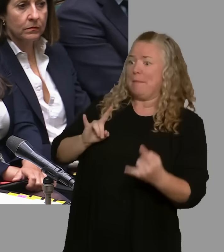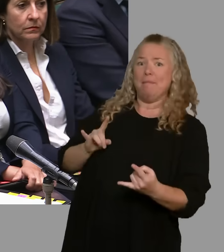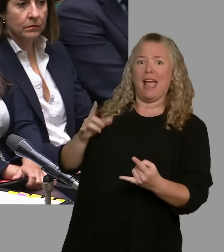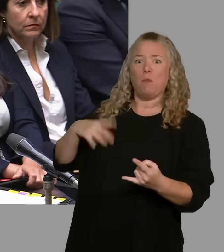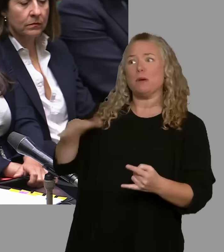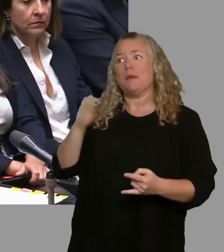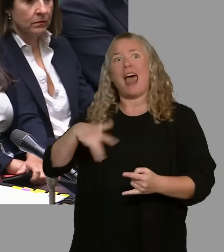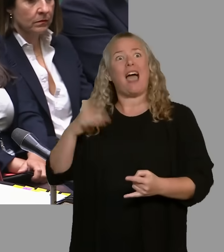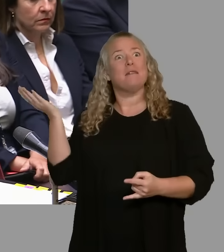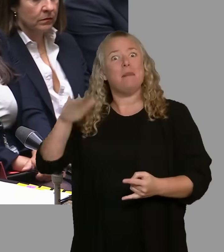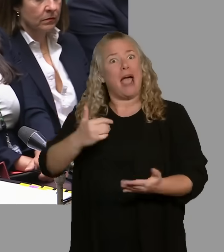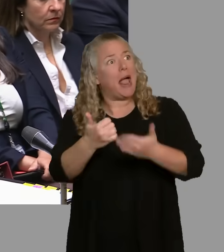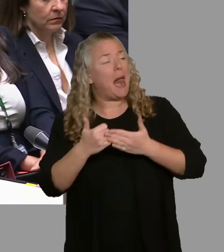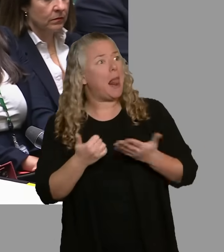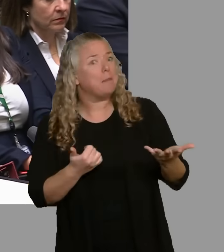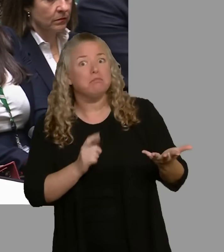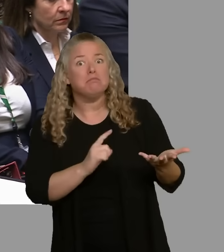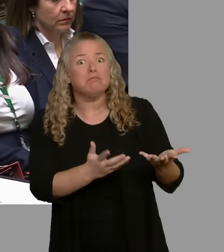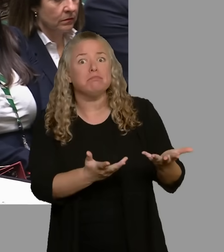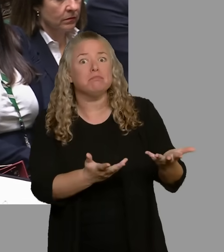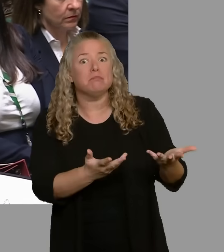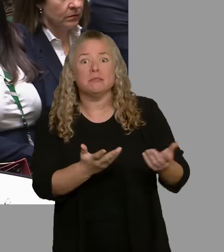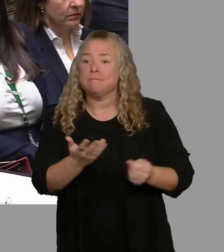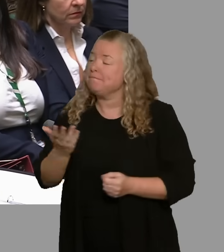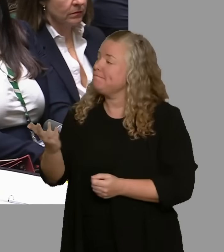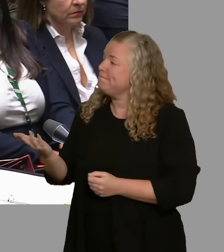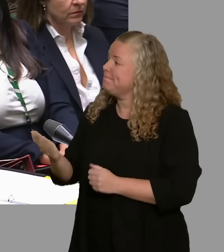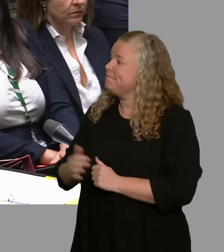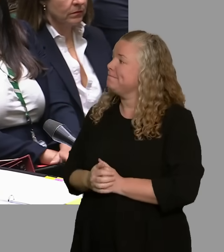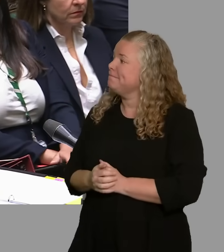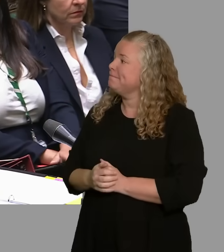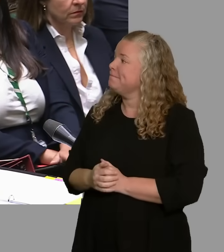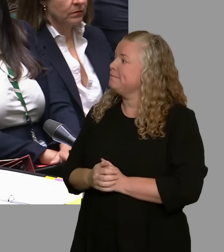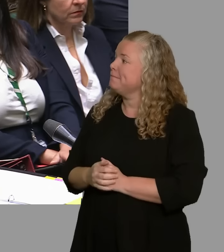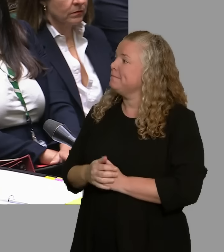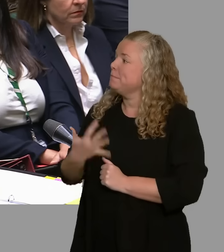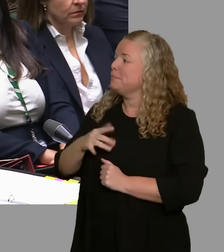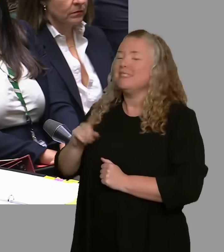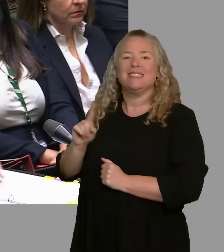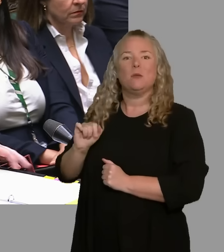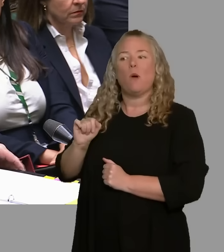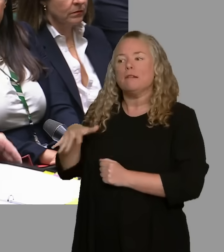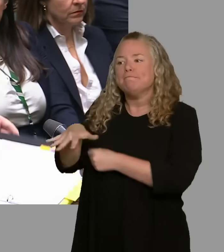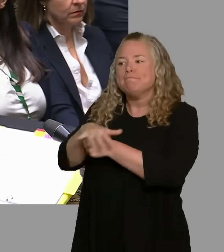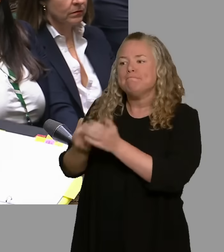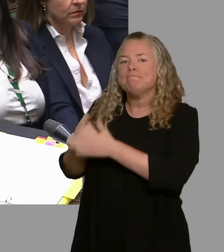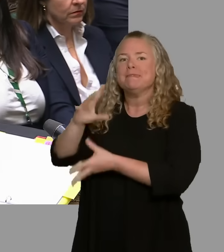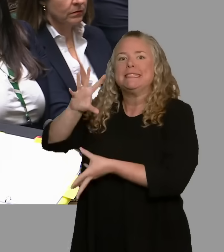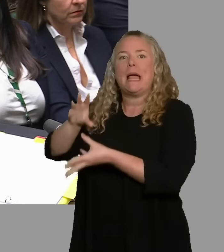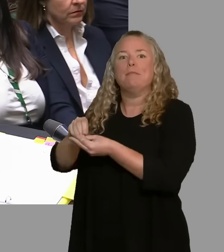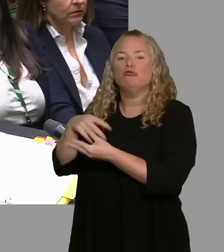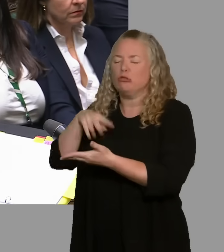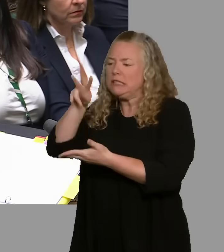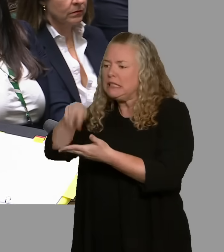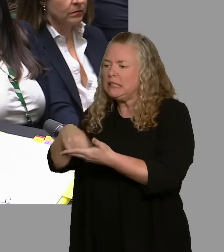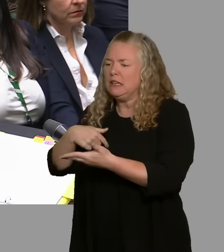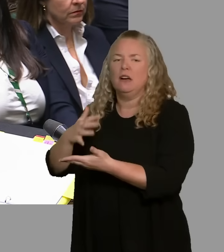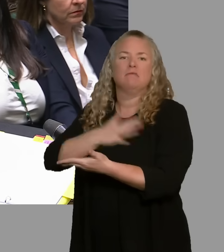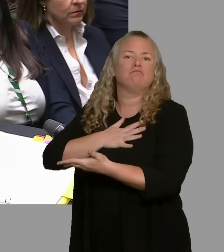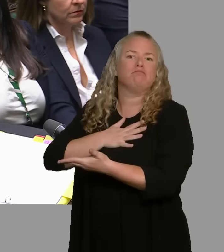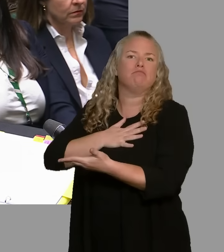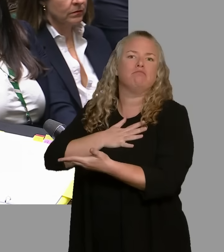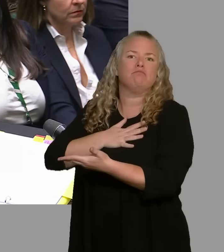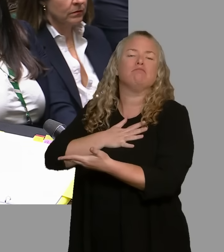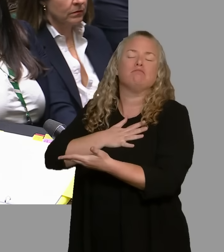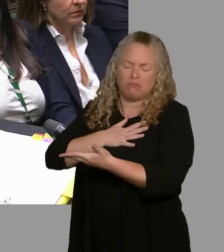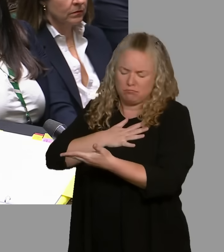honourable friend for consistently campaigning and championing all of those that are affected. I will make sure that he gets the meetings that he needs so that we can